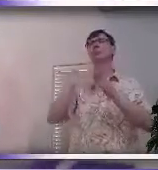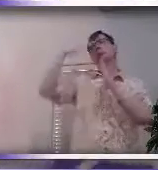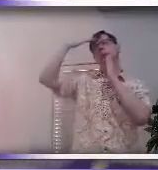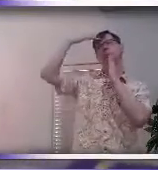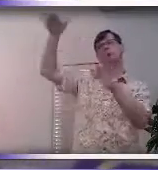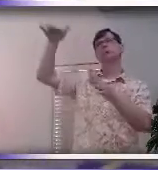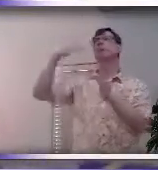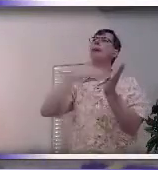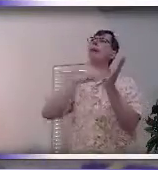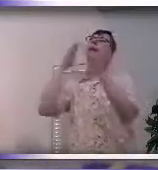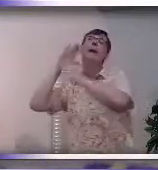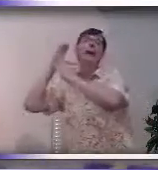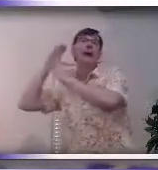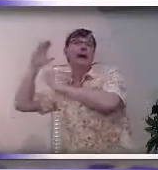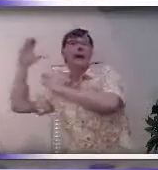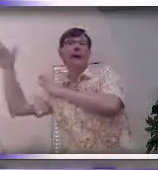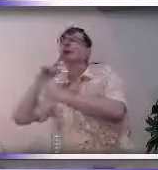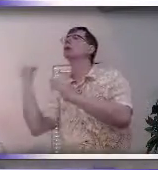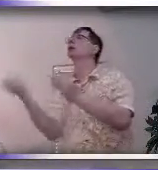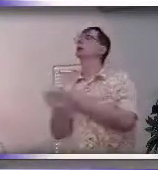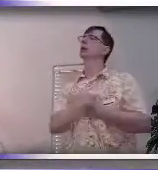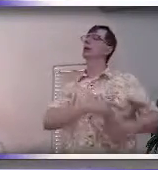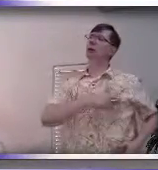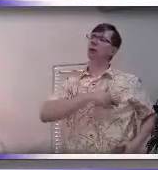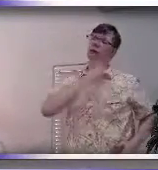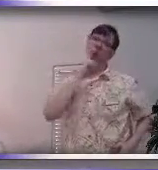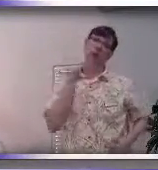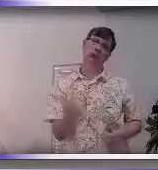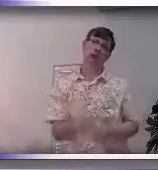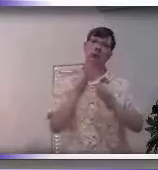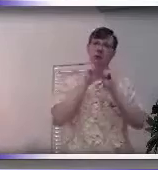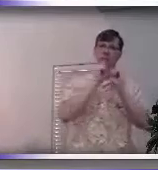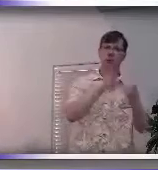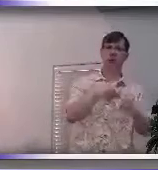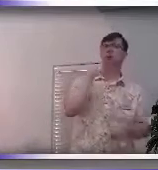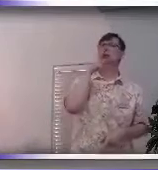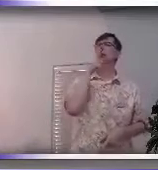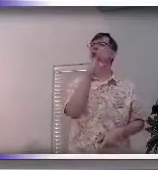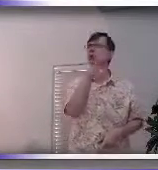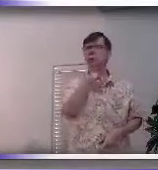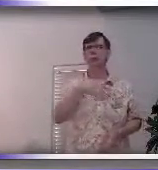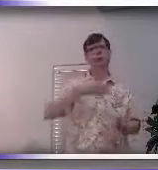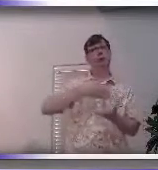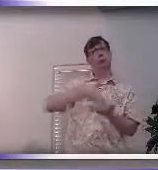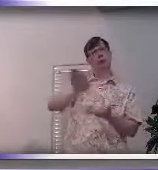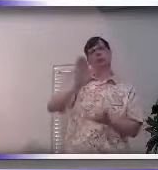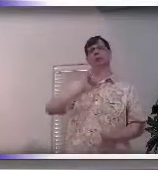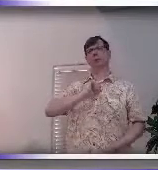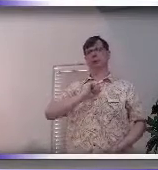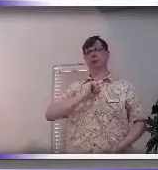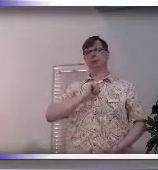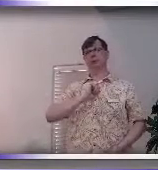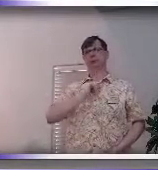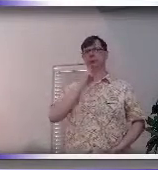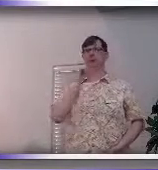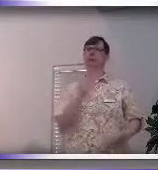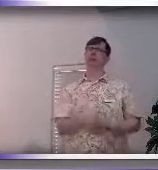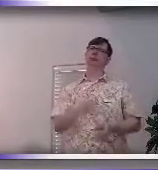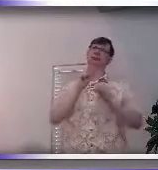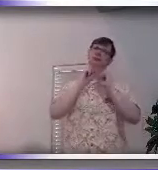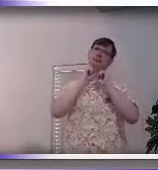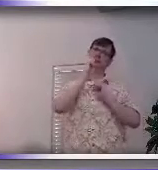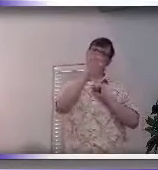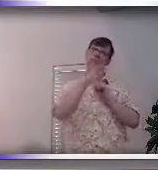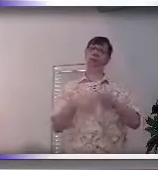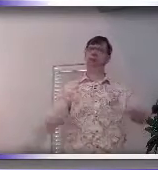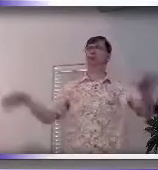echoing in your own heart. These words are Spirit speaking you through me. And so I ask you to join